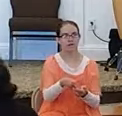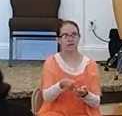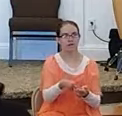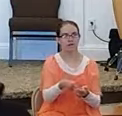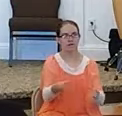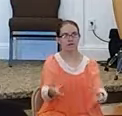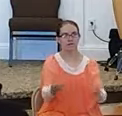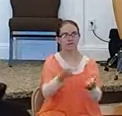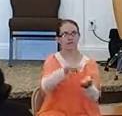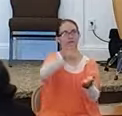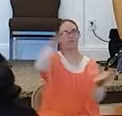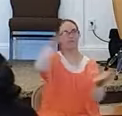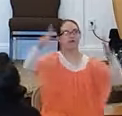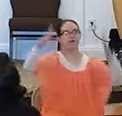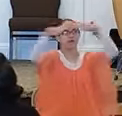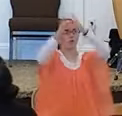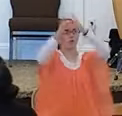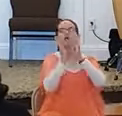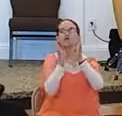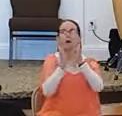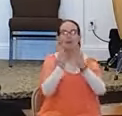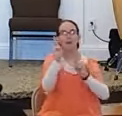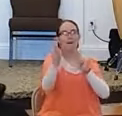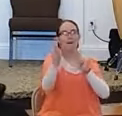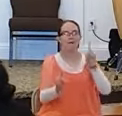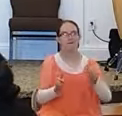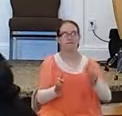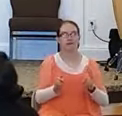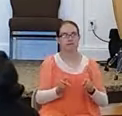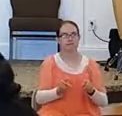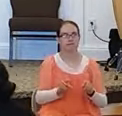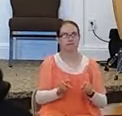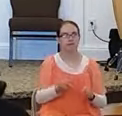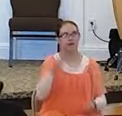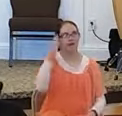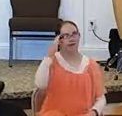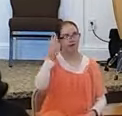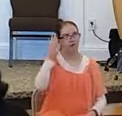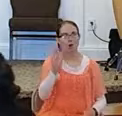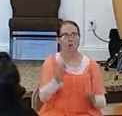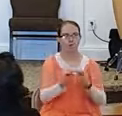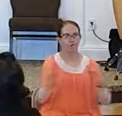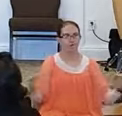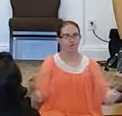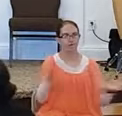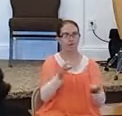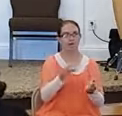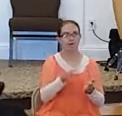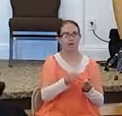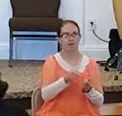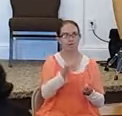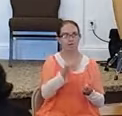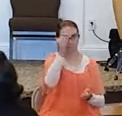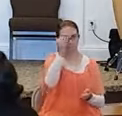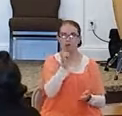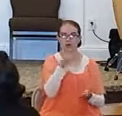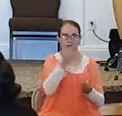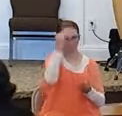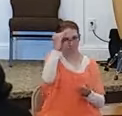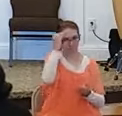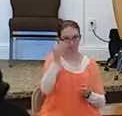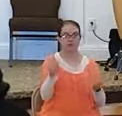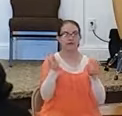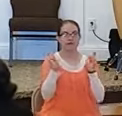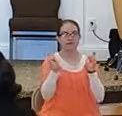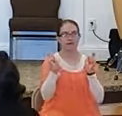up into heaven. Well, come on, we're talking about some folks here that didn't know anything, that were ignorant and unlearned people. But all of a sudden